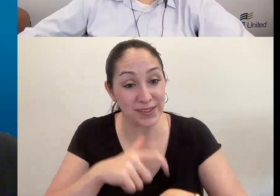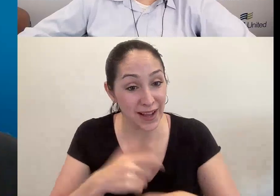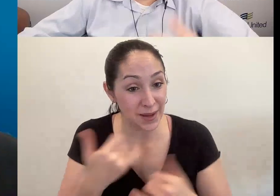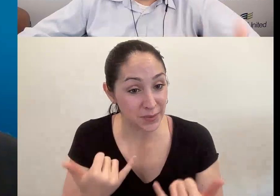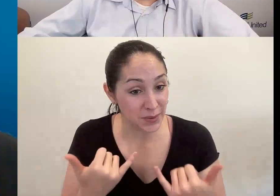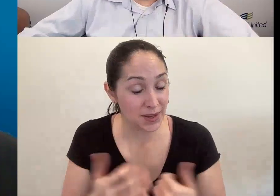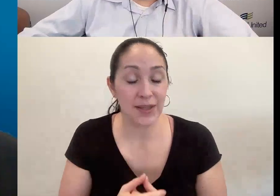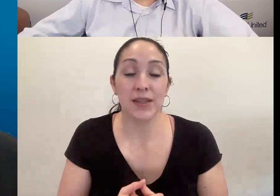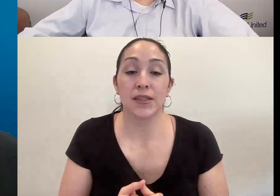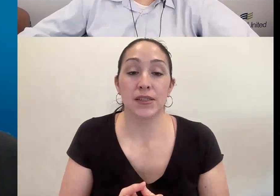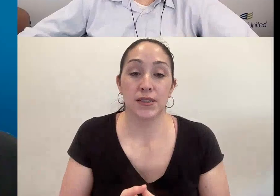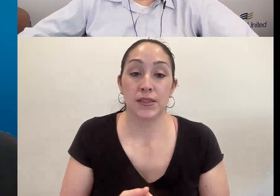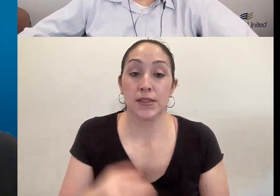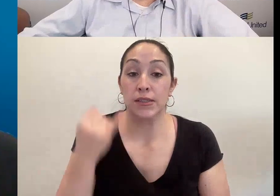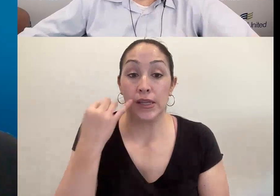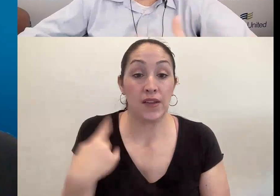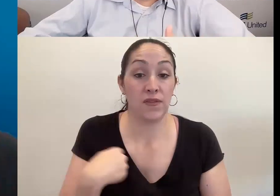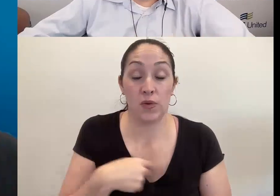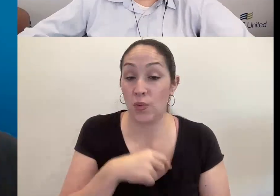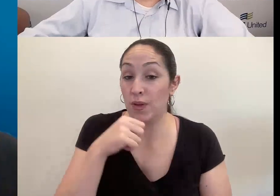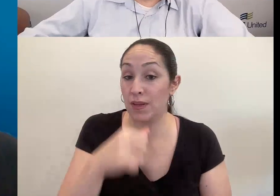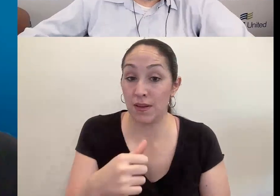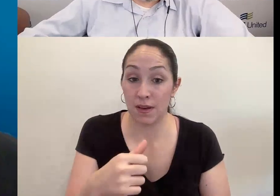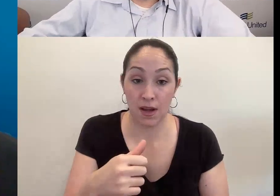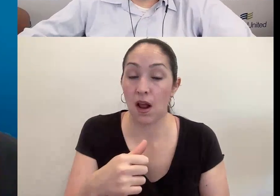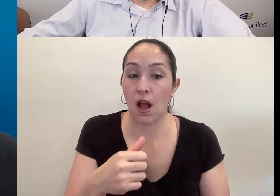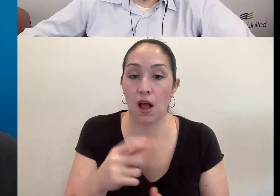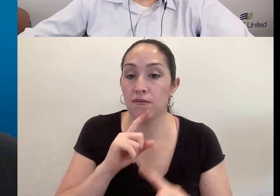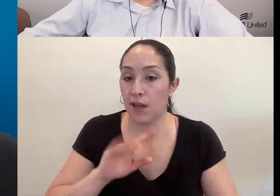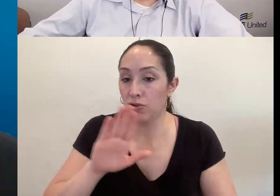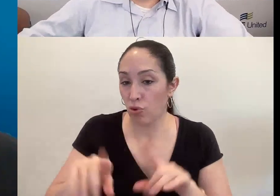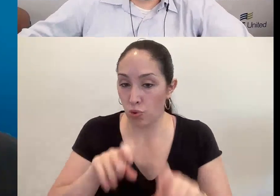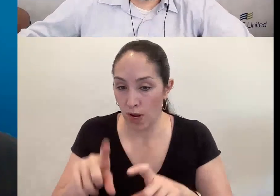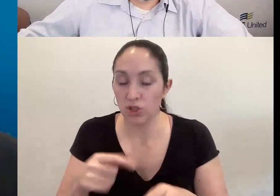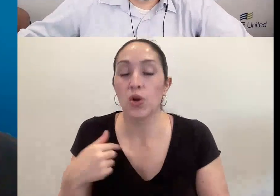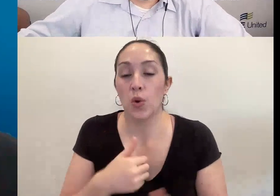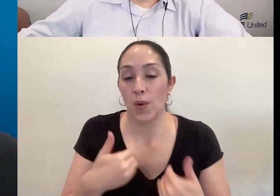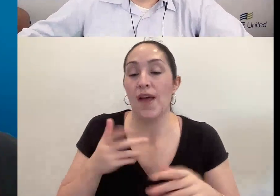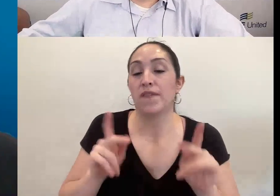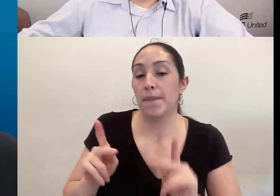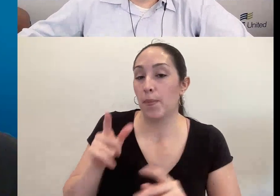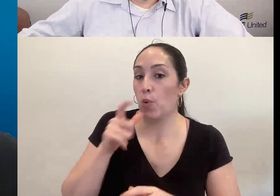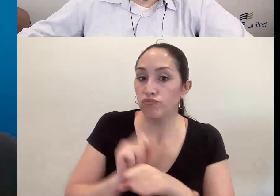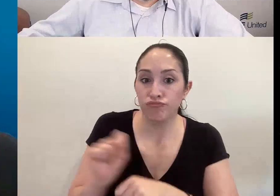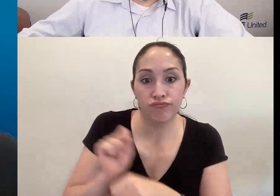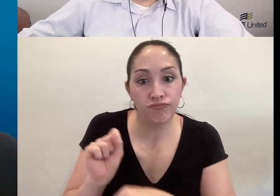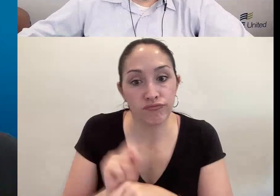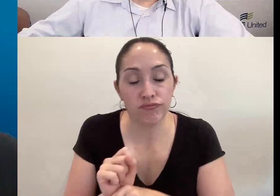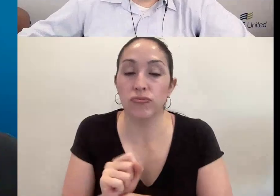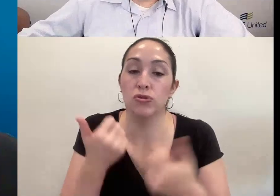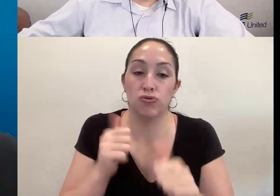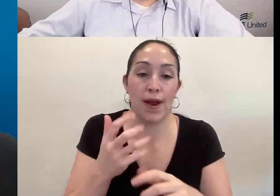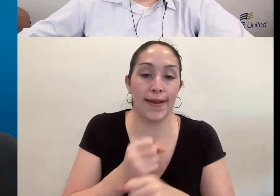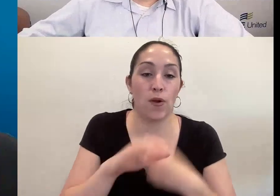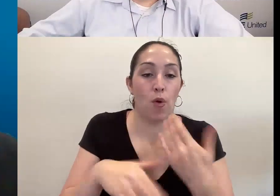today. If we didn't get to your question, we have people behind the scenes that'll be working their best to get all those questions answered to you and